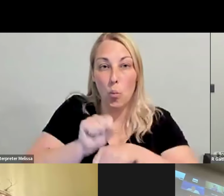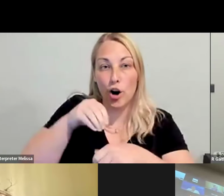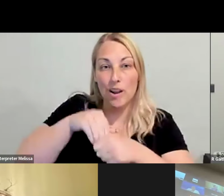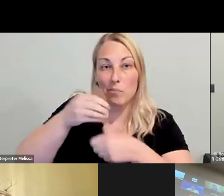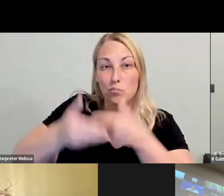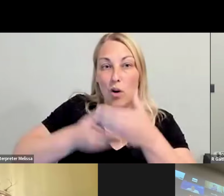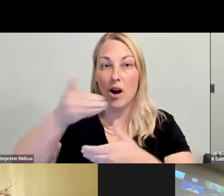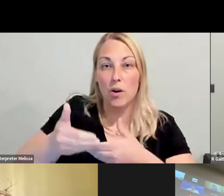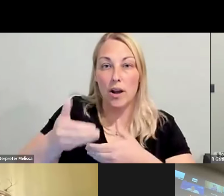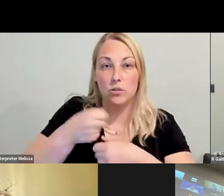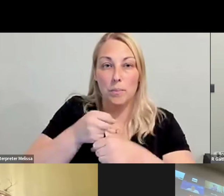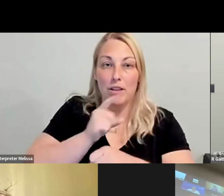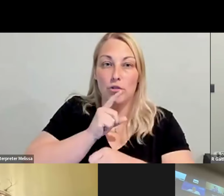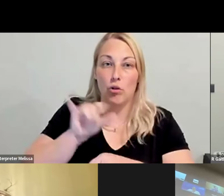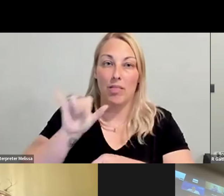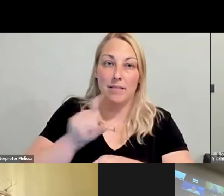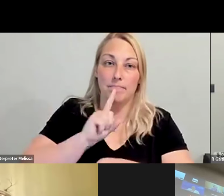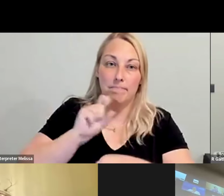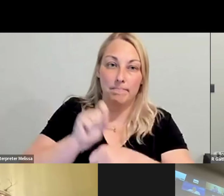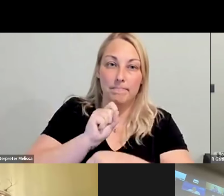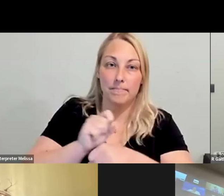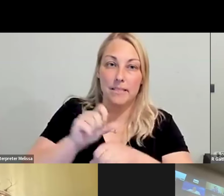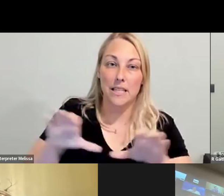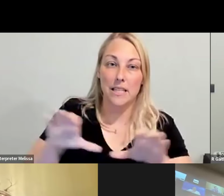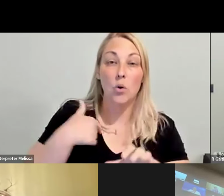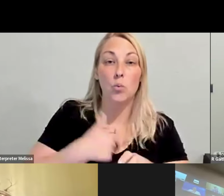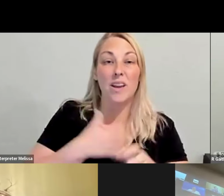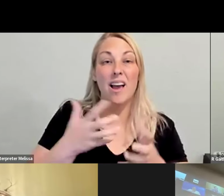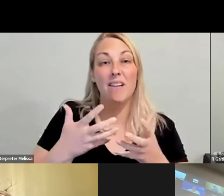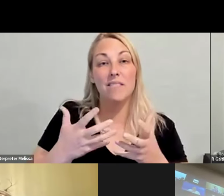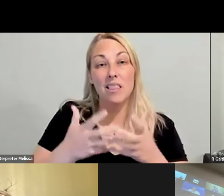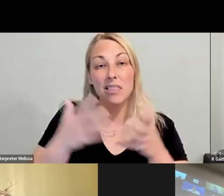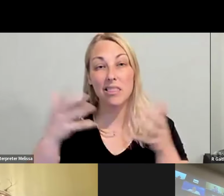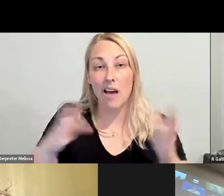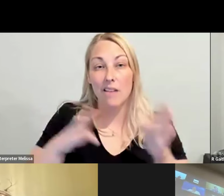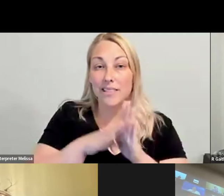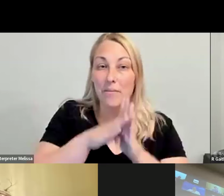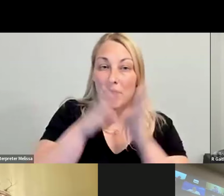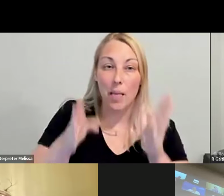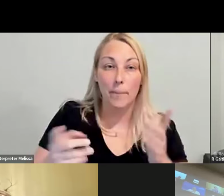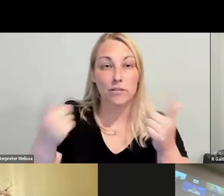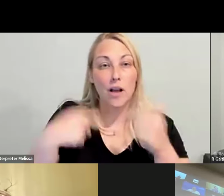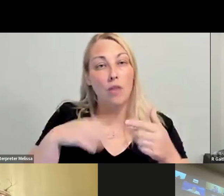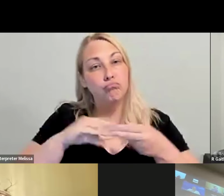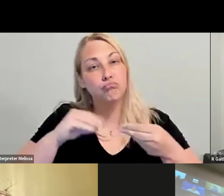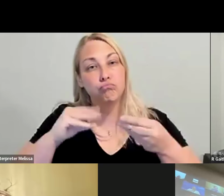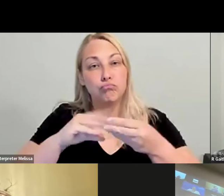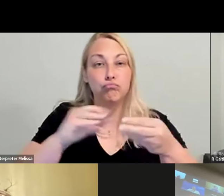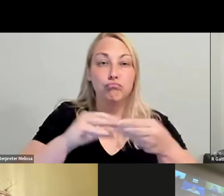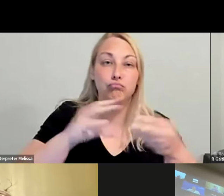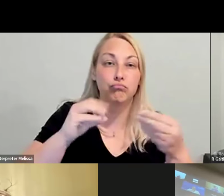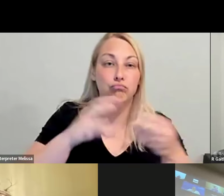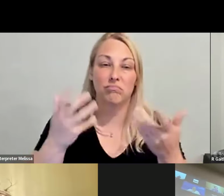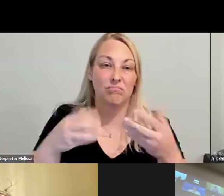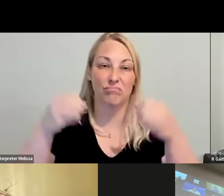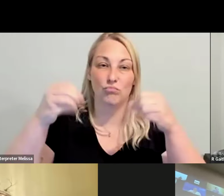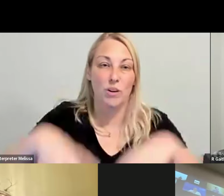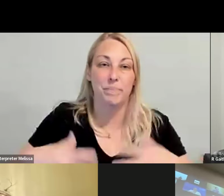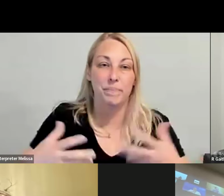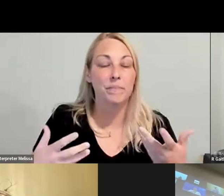that that actually is done. We get a lot of developers that come and say a lot of stuff to us, and then they don't do half of anything what they